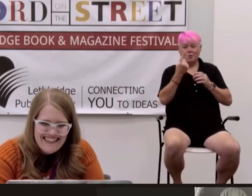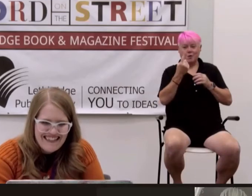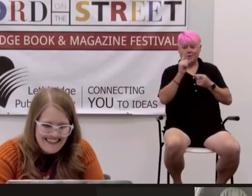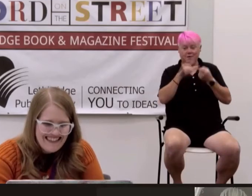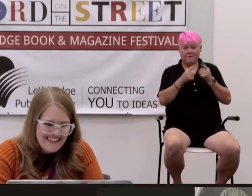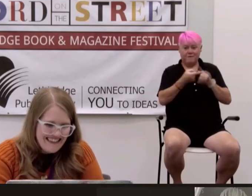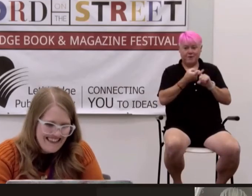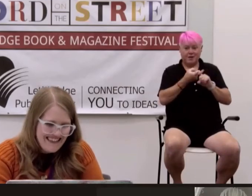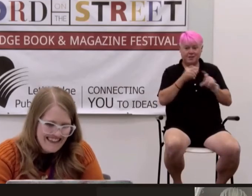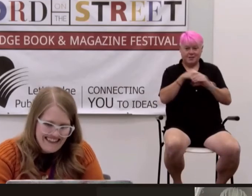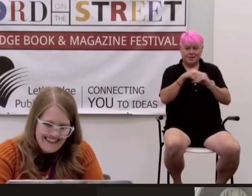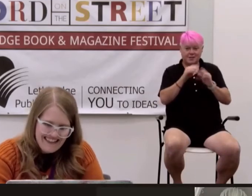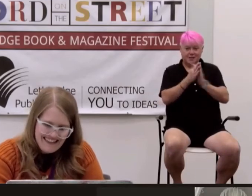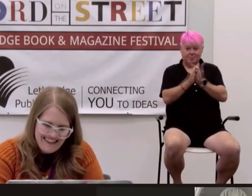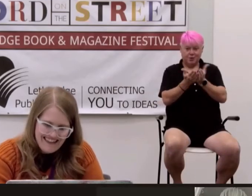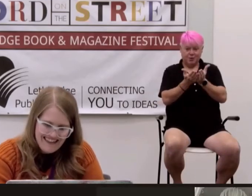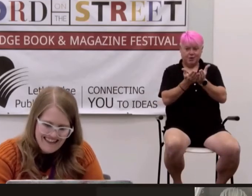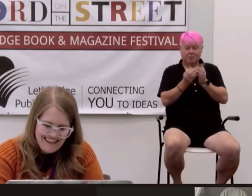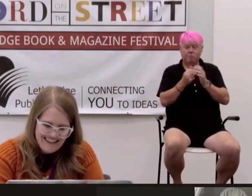is in the book.